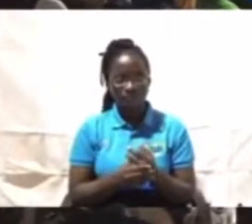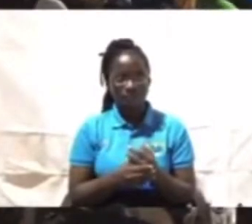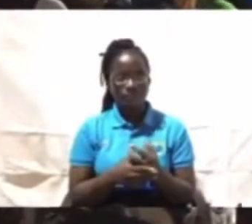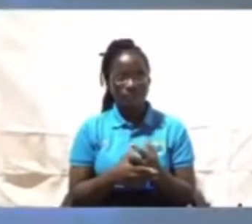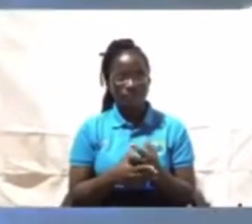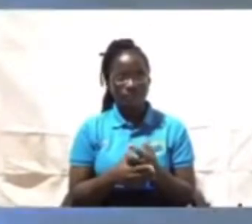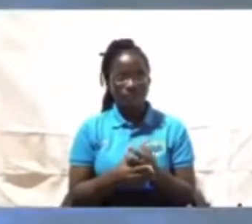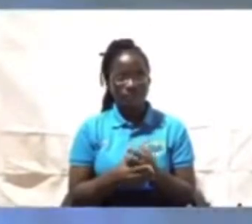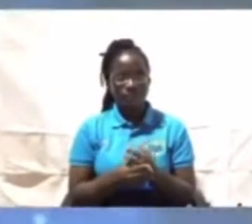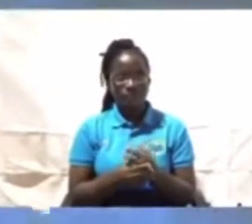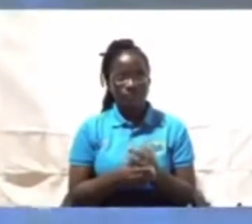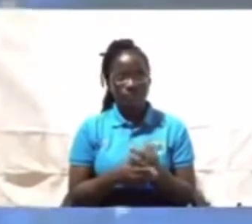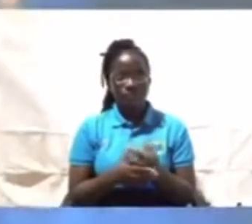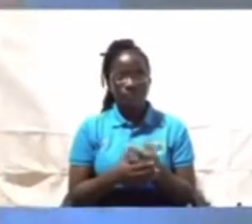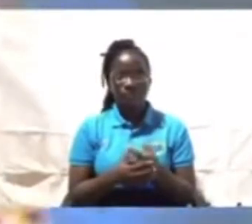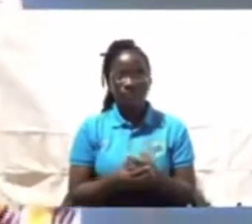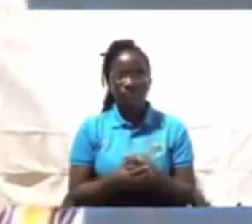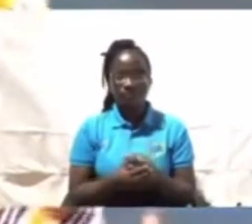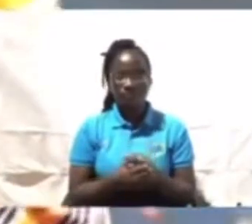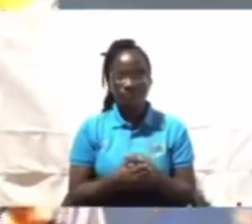I salute.